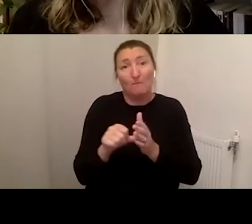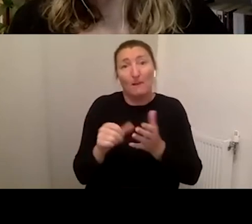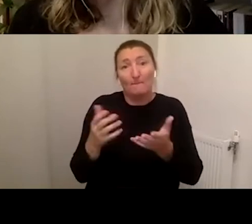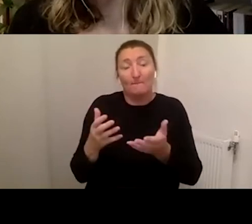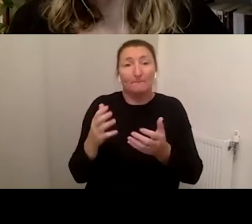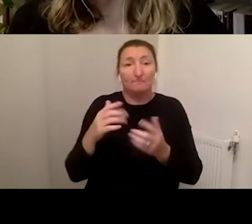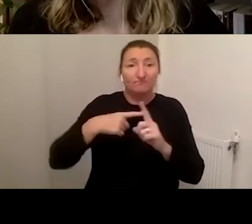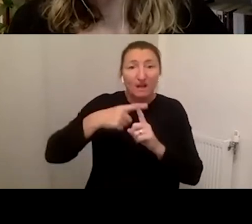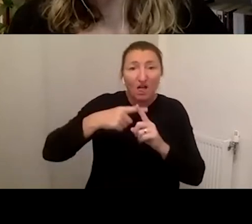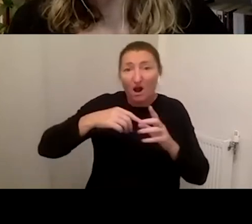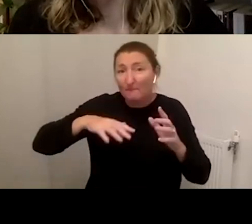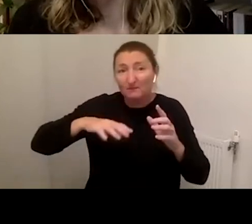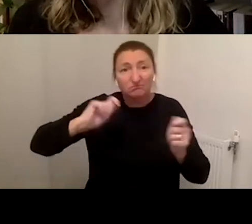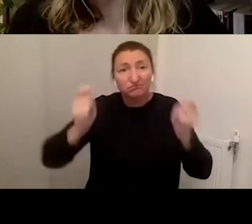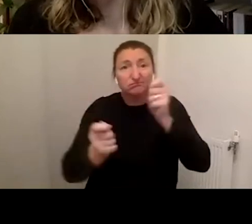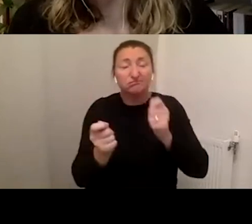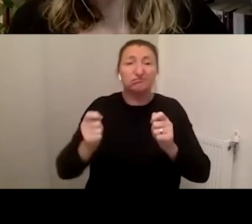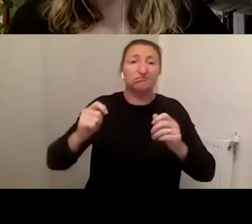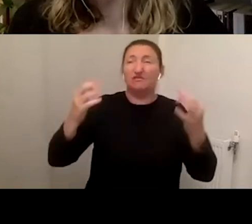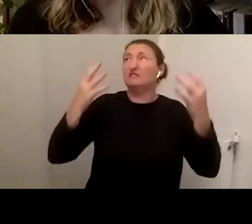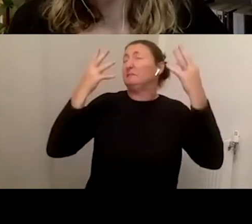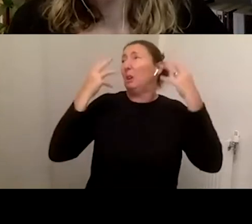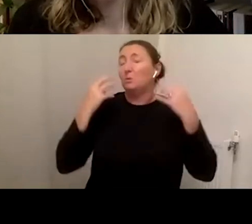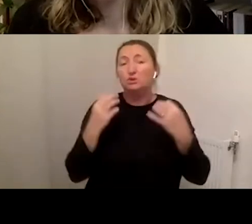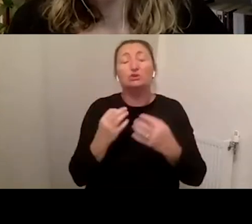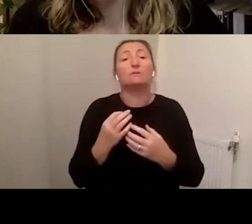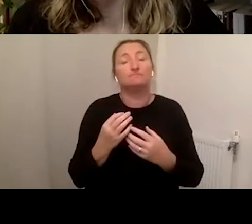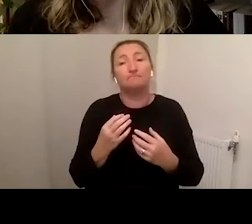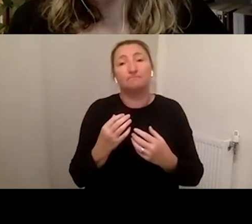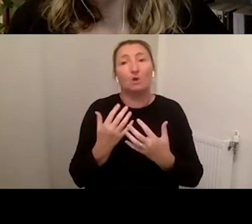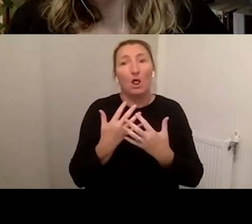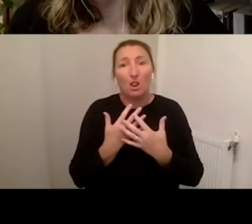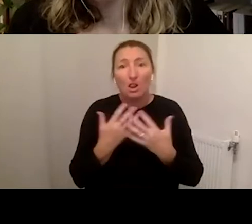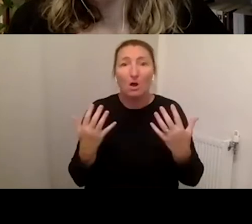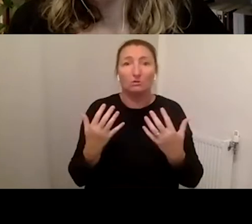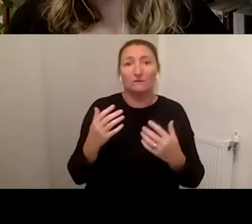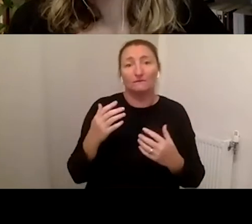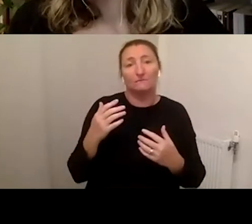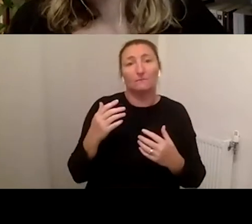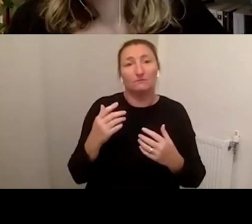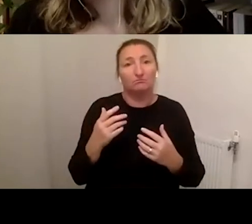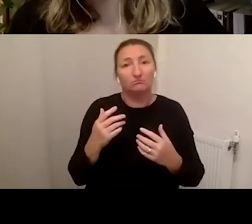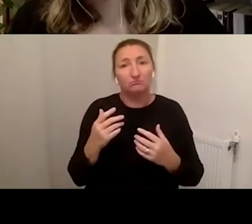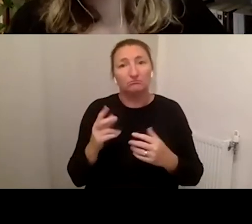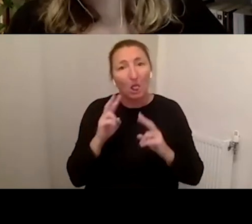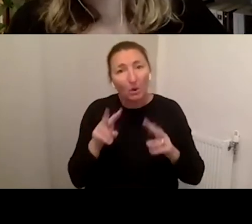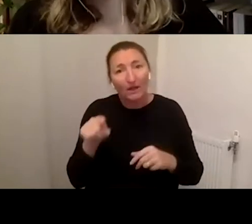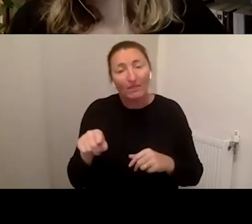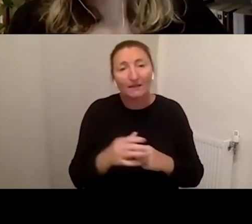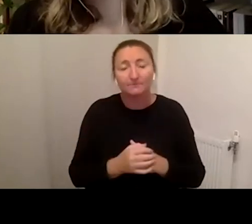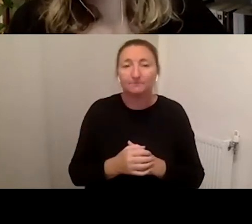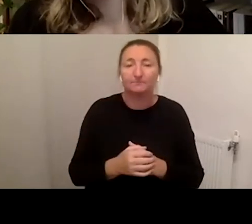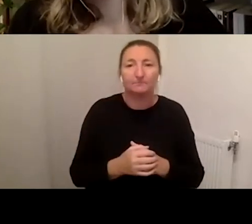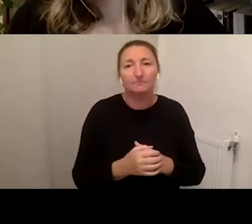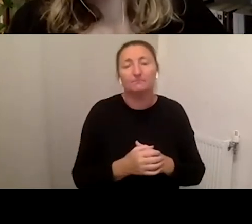change. And we are looking also a bit at the donut economy theory of Kate Raworth, which seems